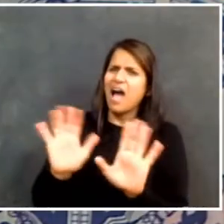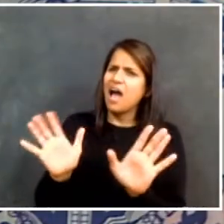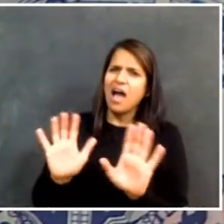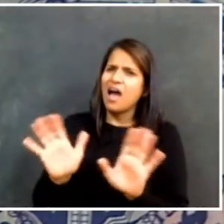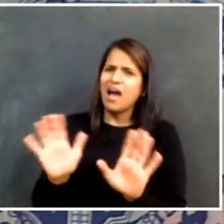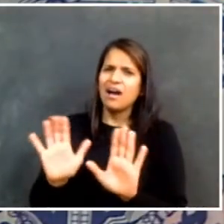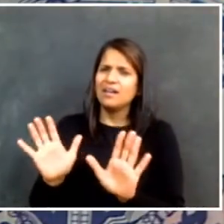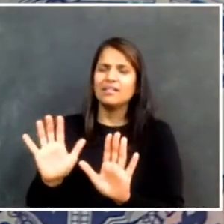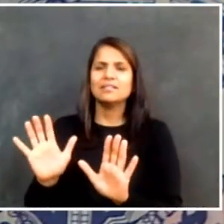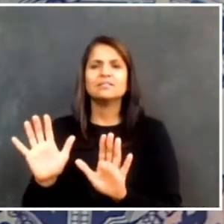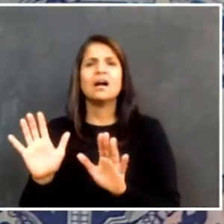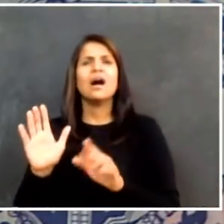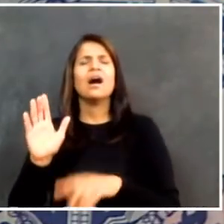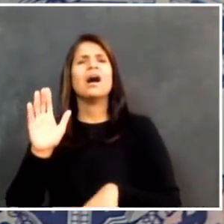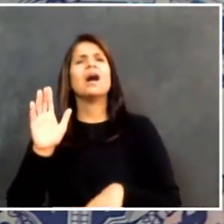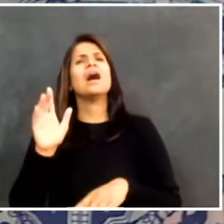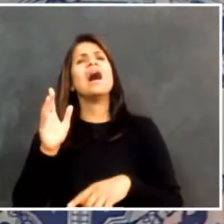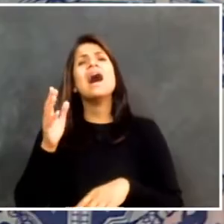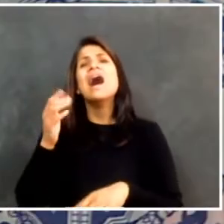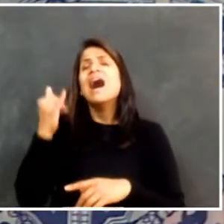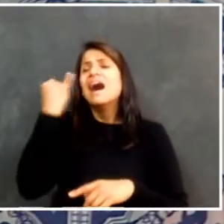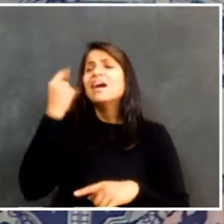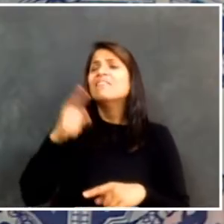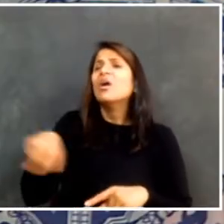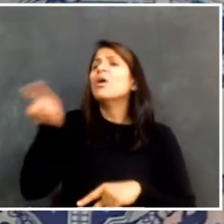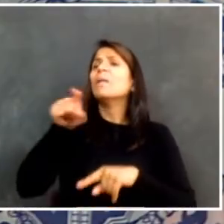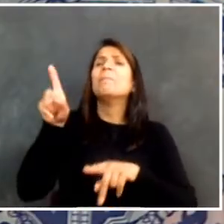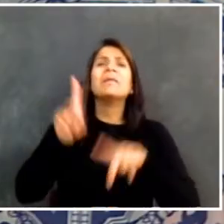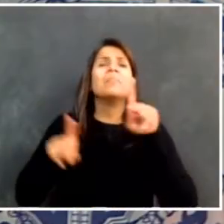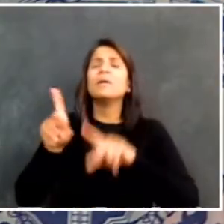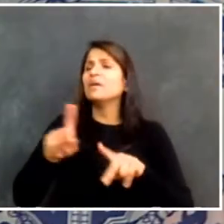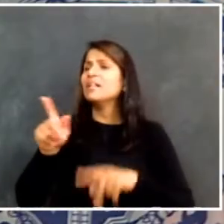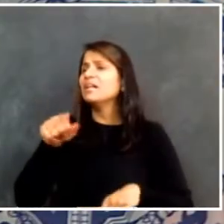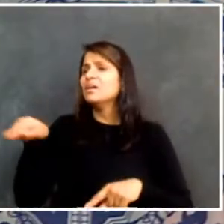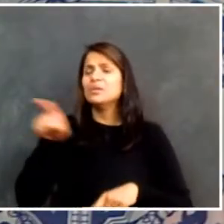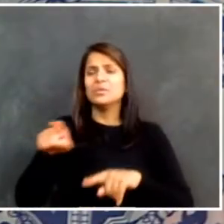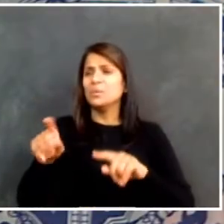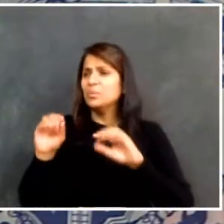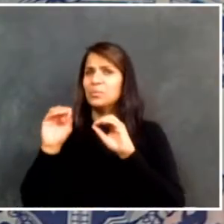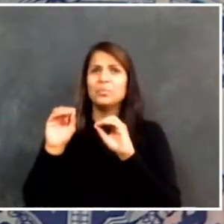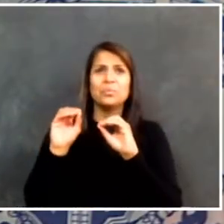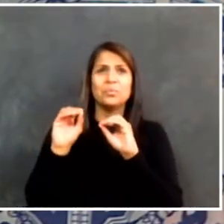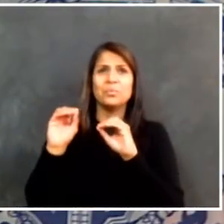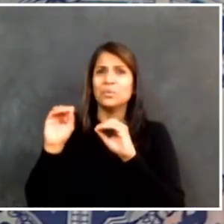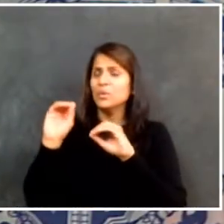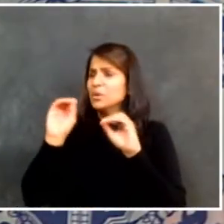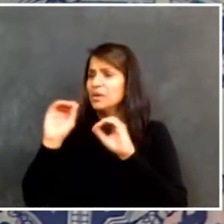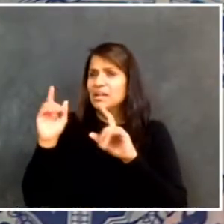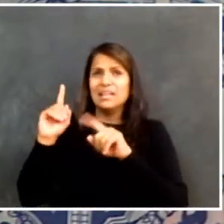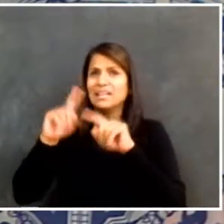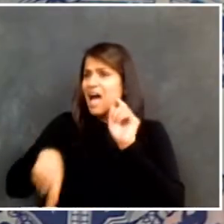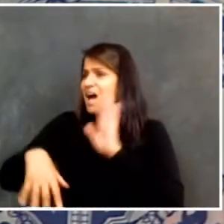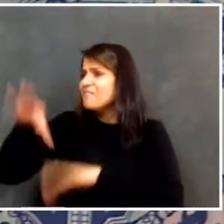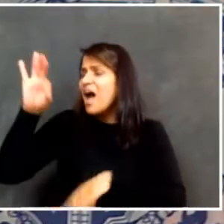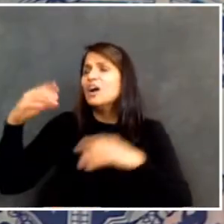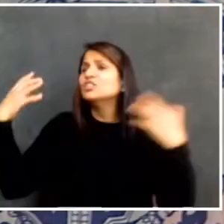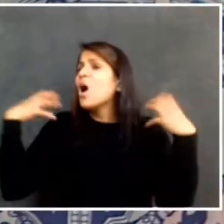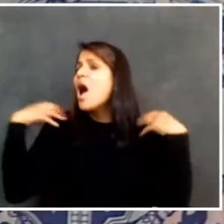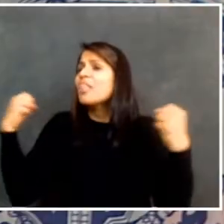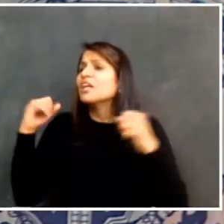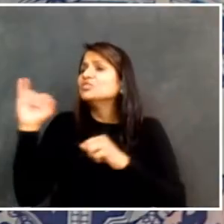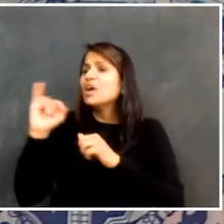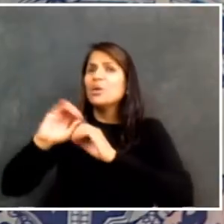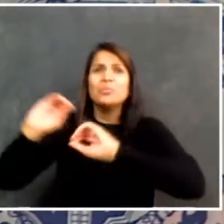insurance, if they can't find on the exchange a plan that works for them, what we're